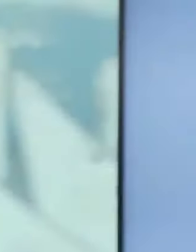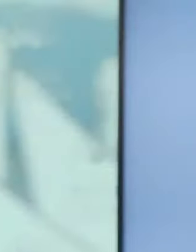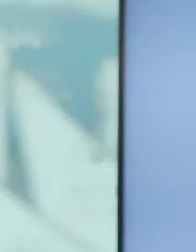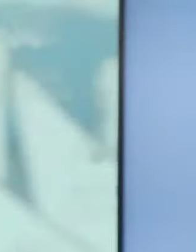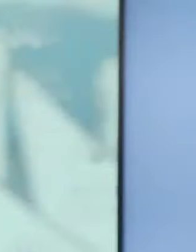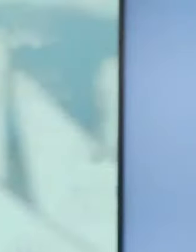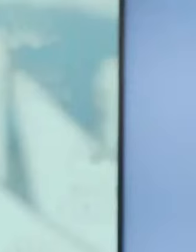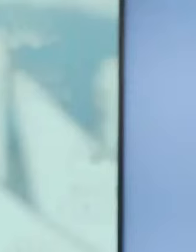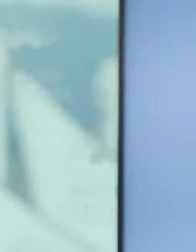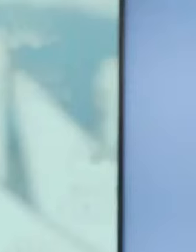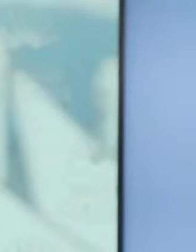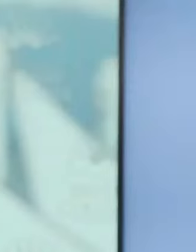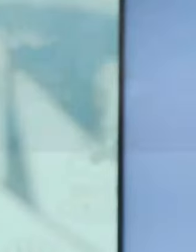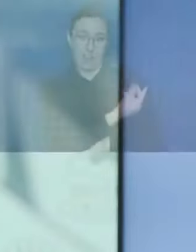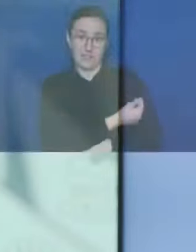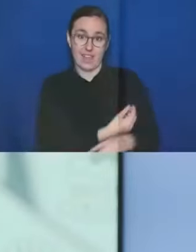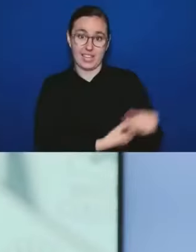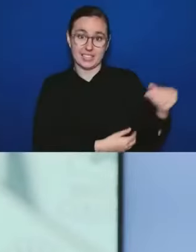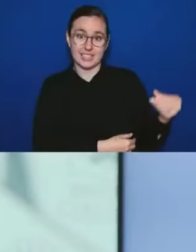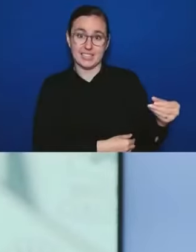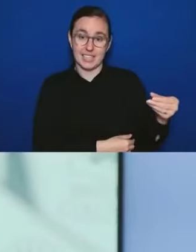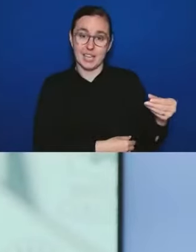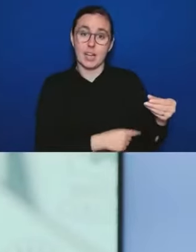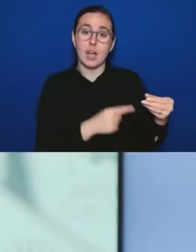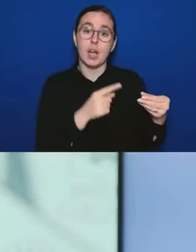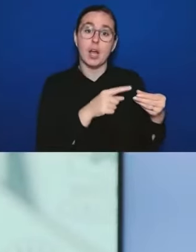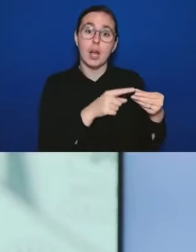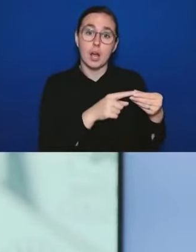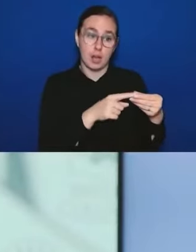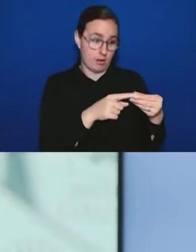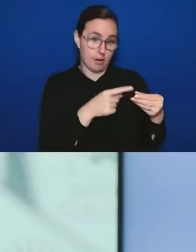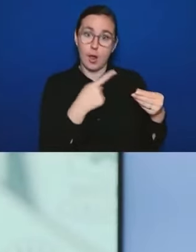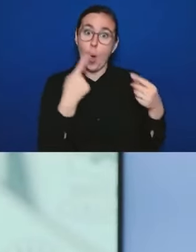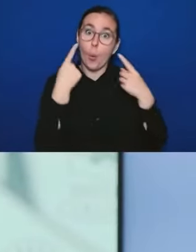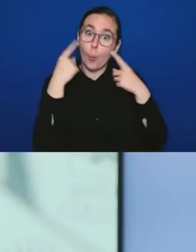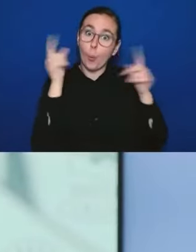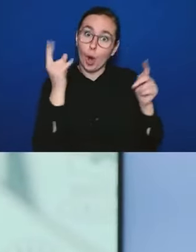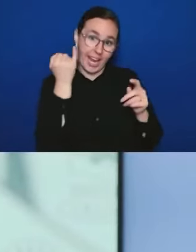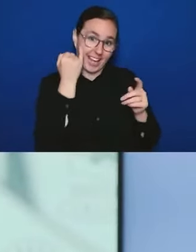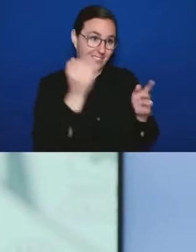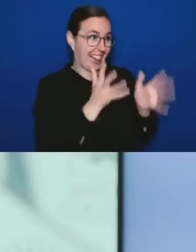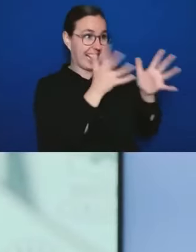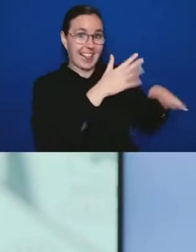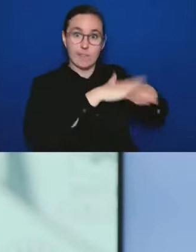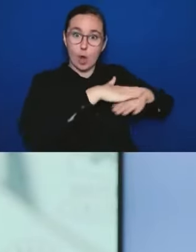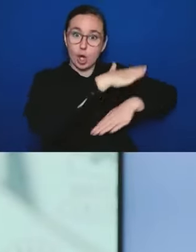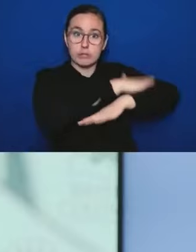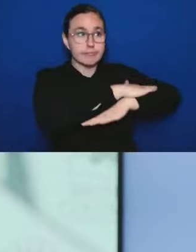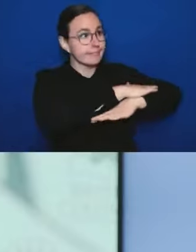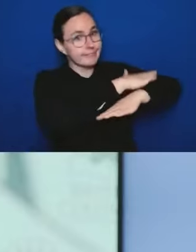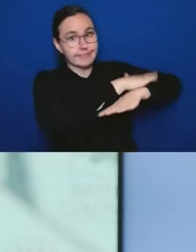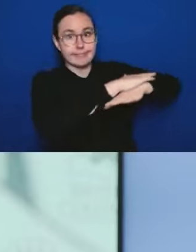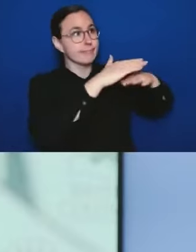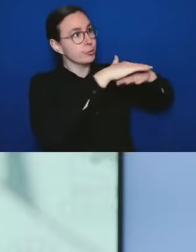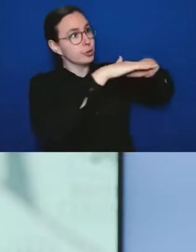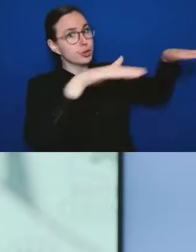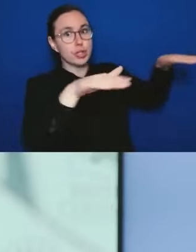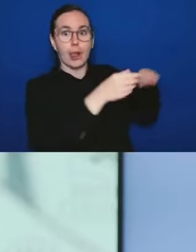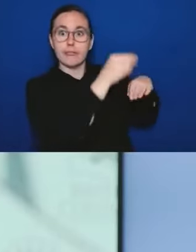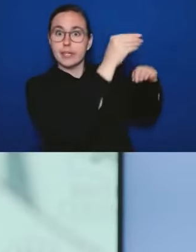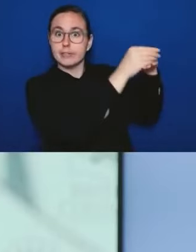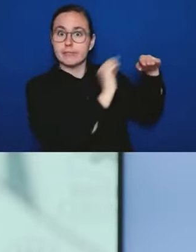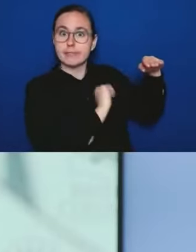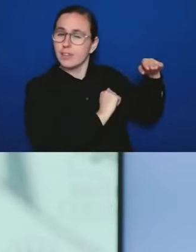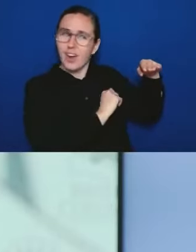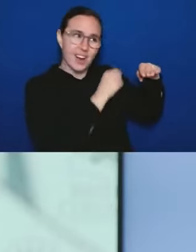in people to work. And I want to encourage everybody, for your personal health, for your family's health, for your community's